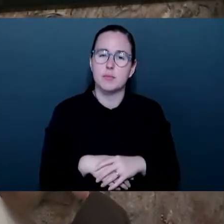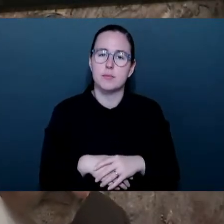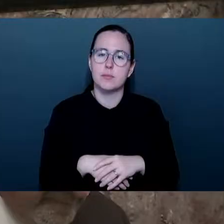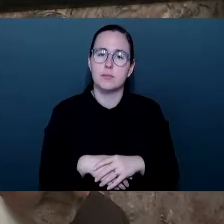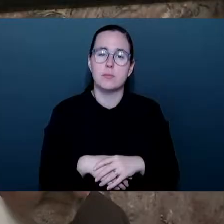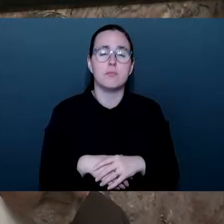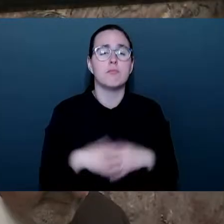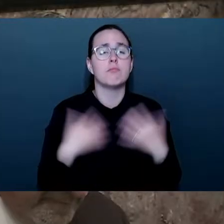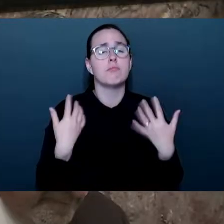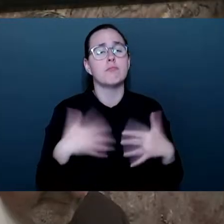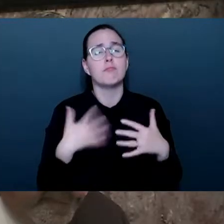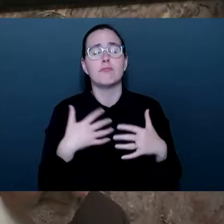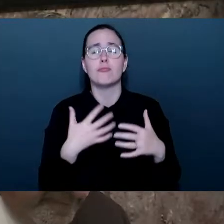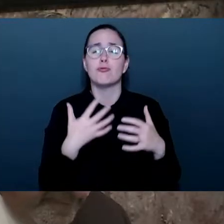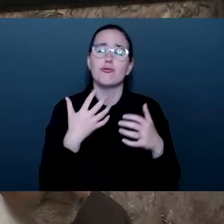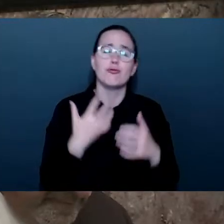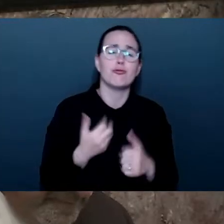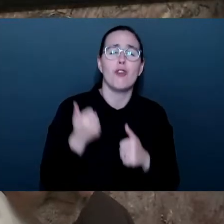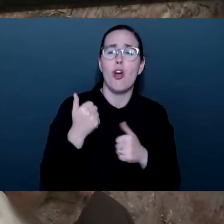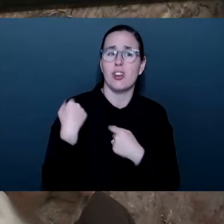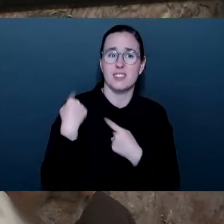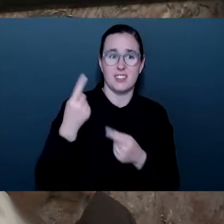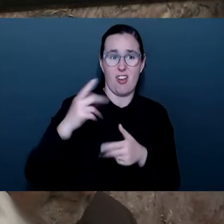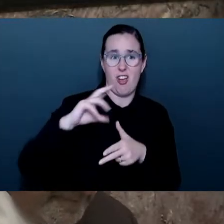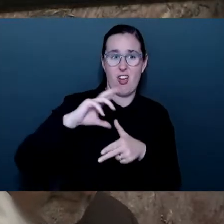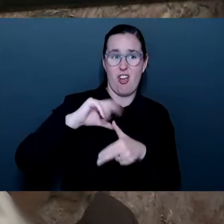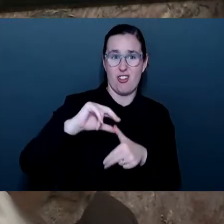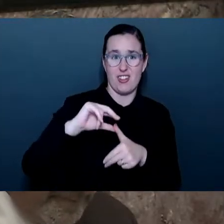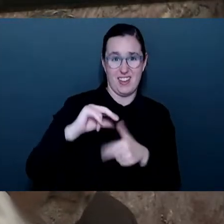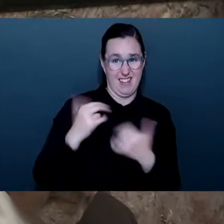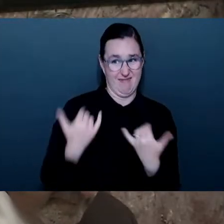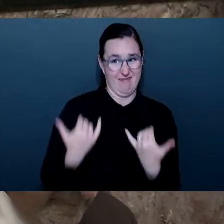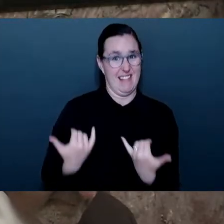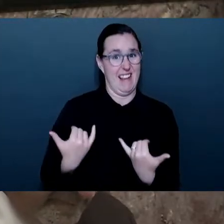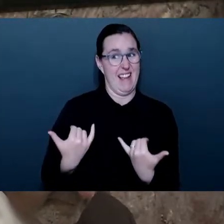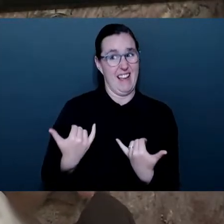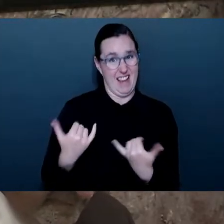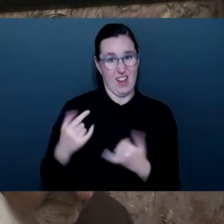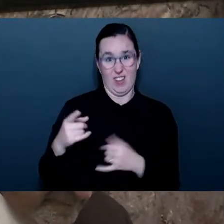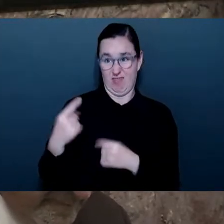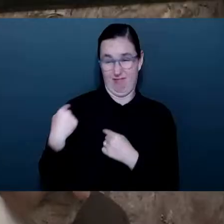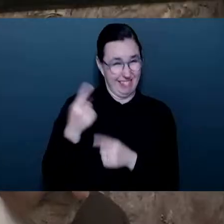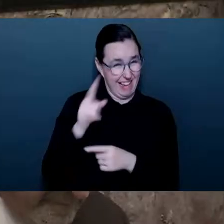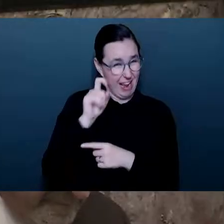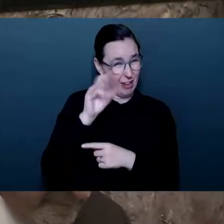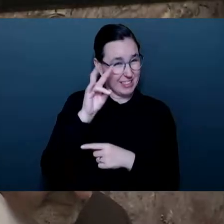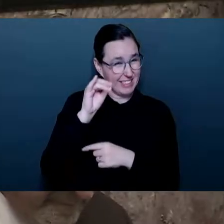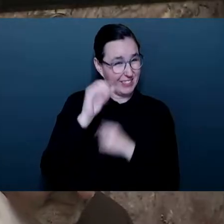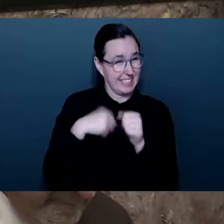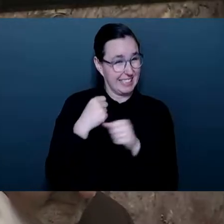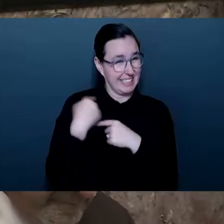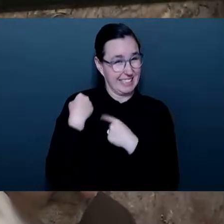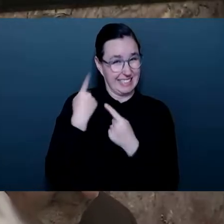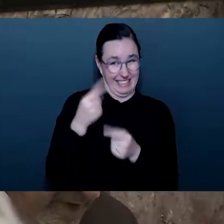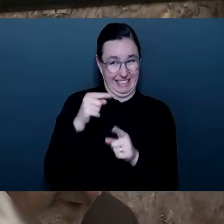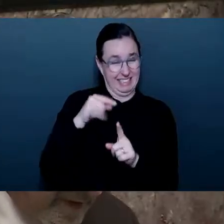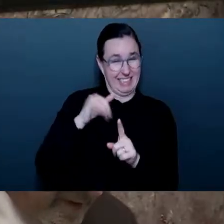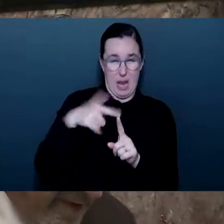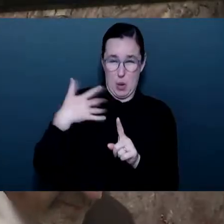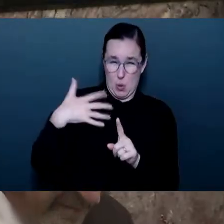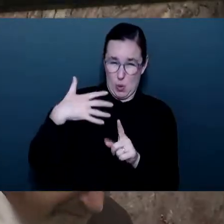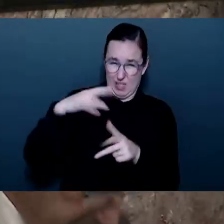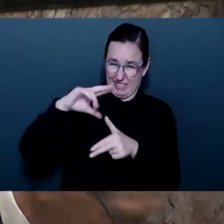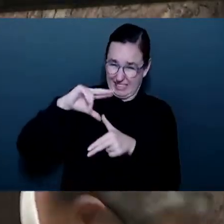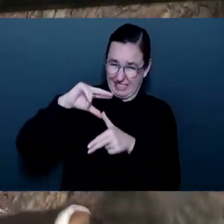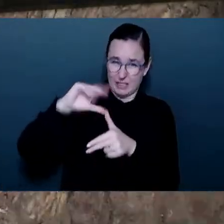its course to hit Jamaica. We pray for the safety of all the people living there. In your precious name, amen.